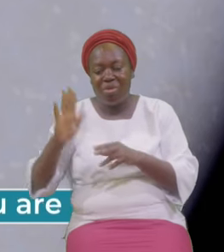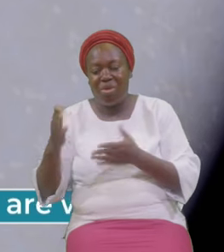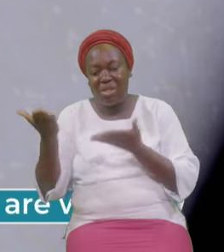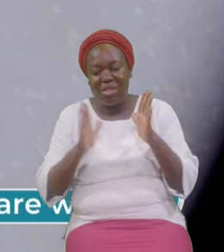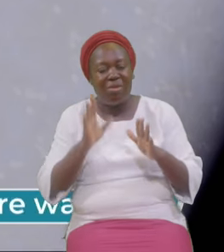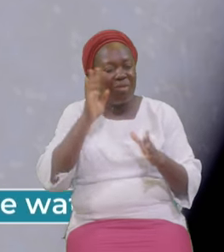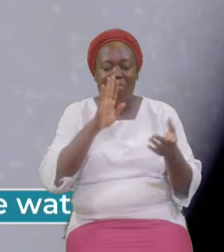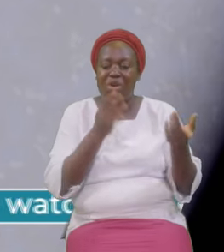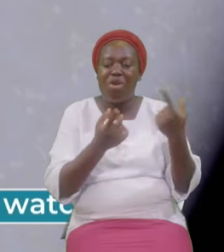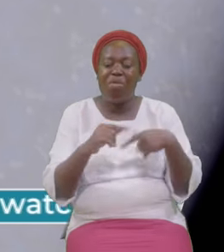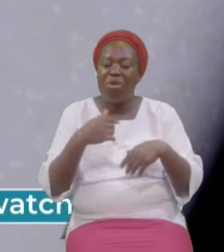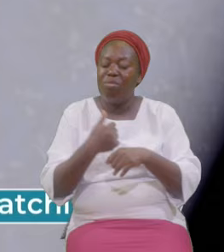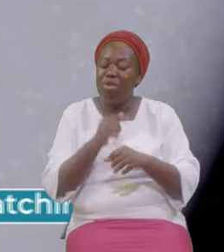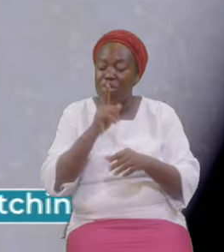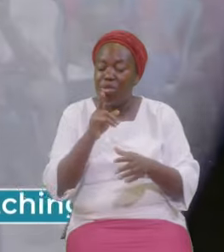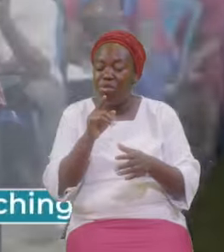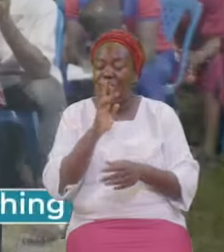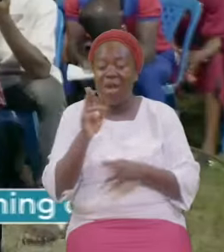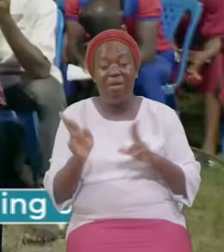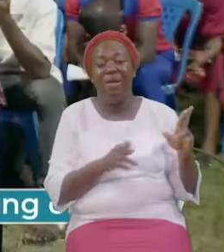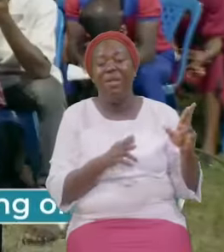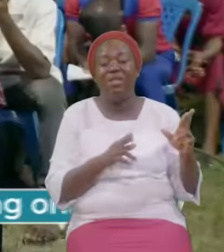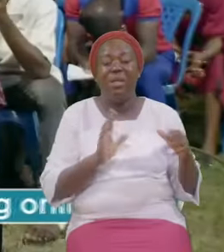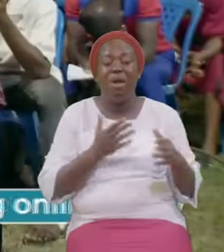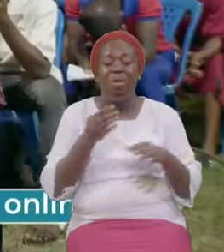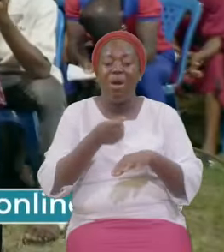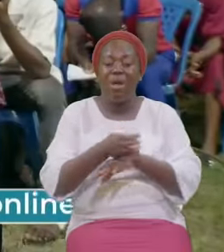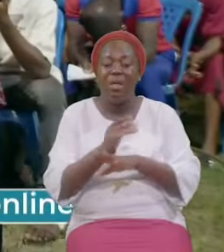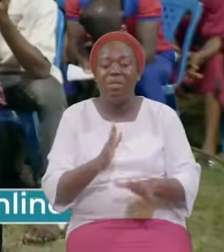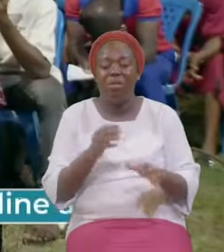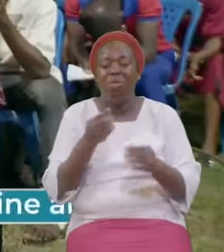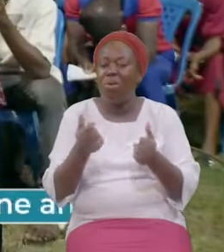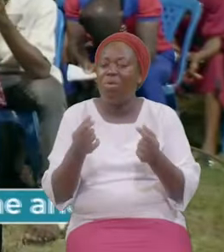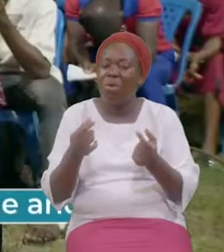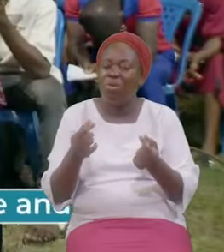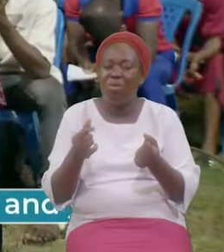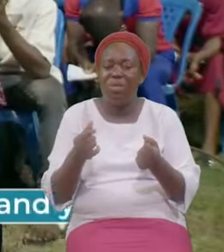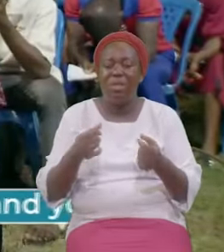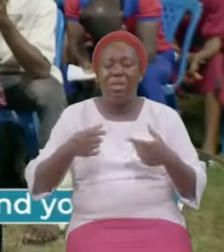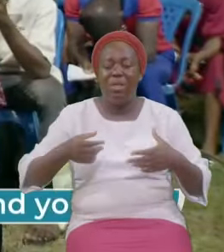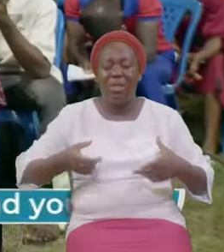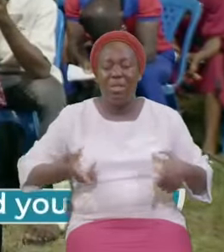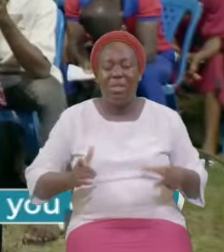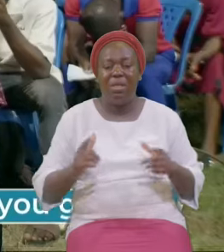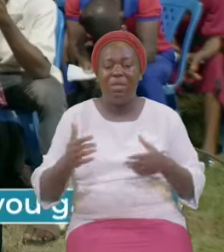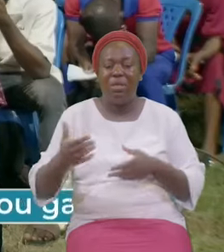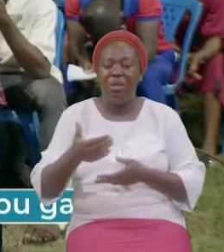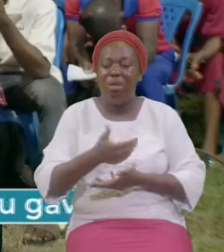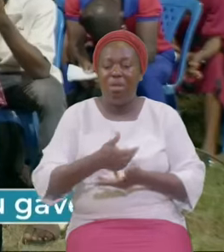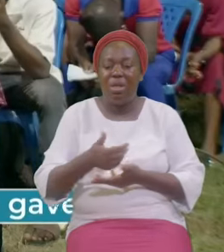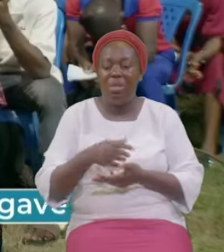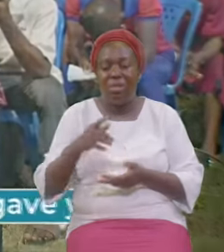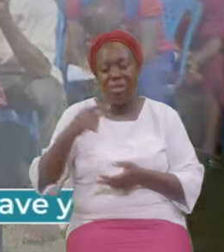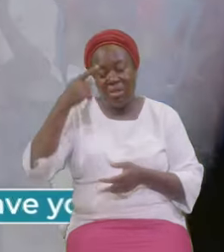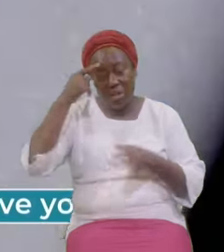sure you're ready. I cancel us quickly. Let's gather the decision slip as